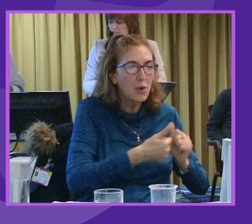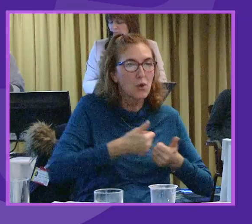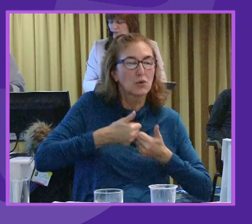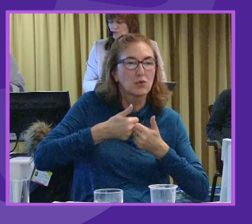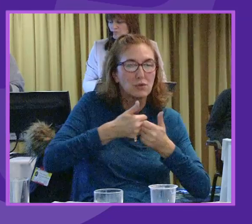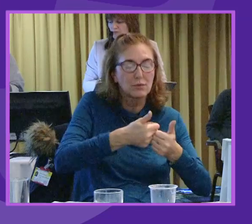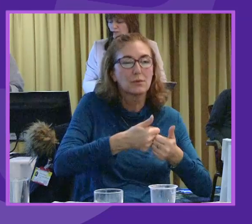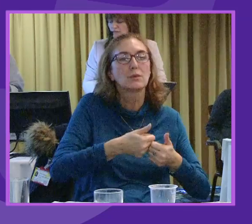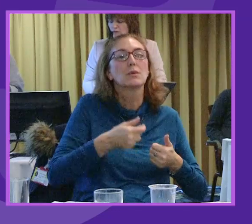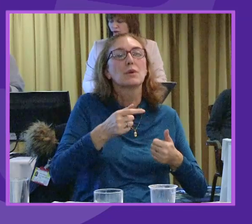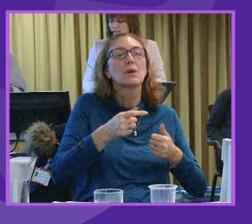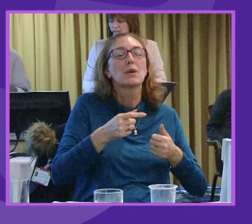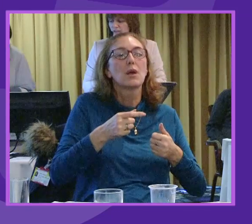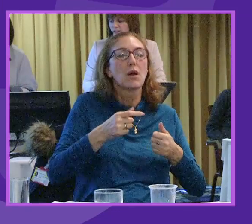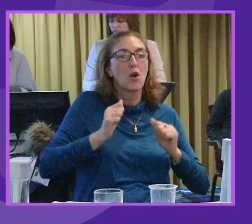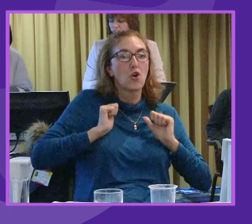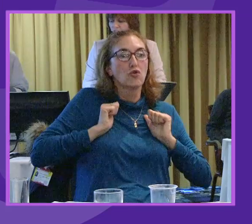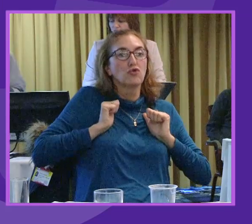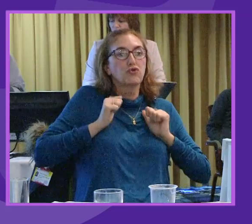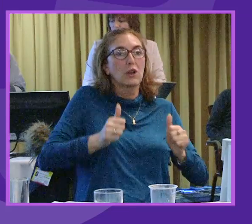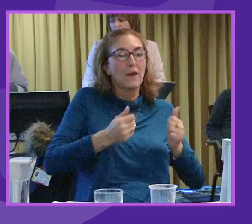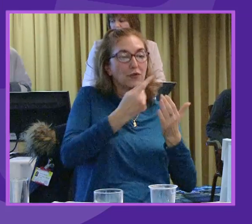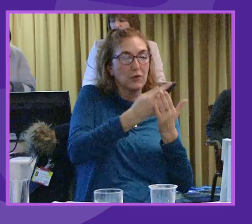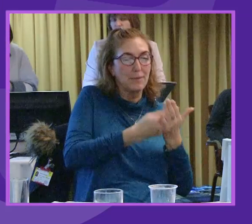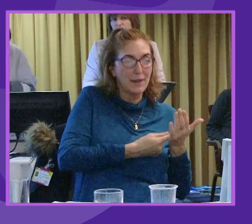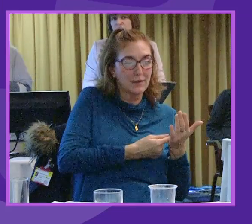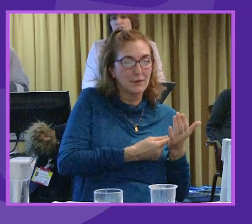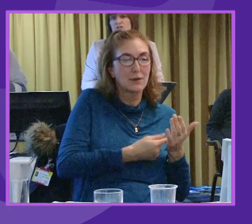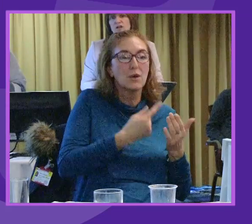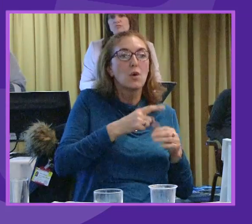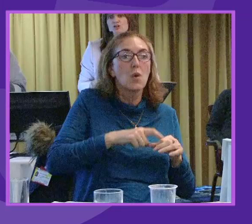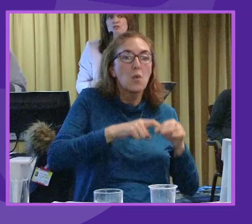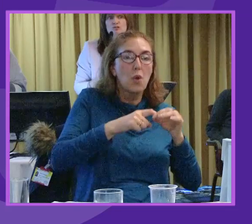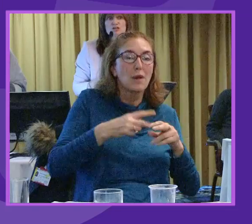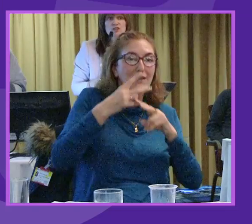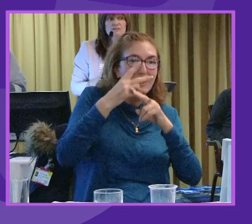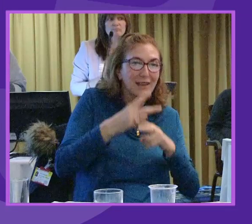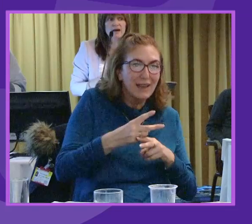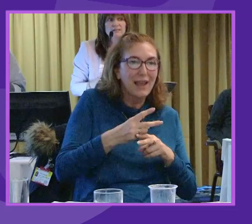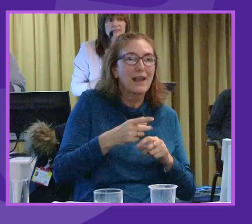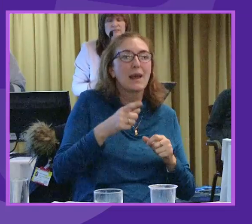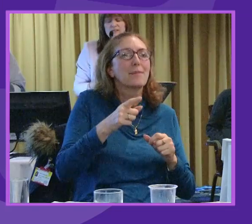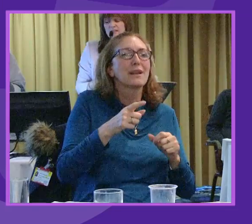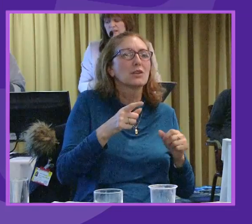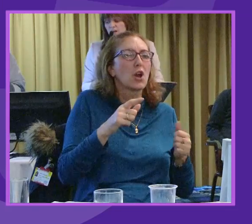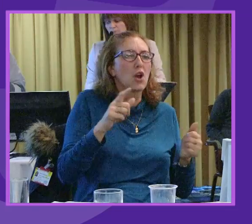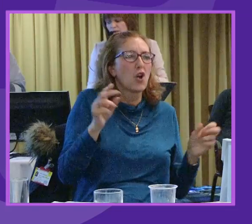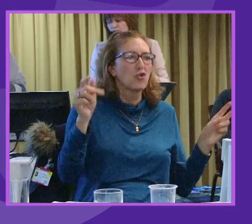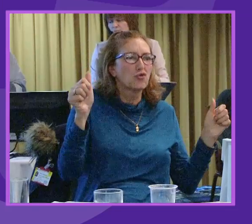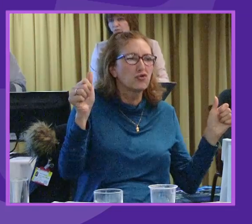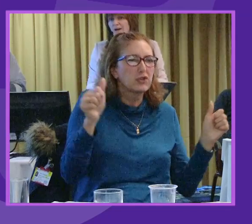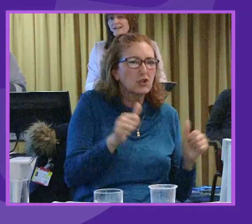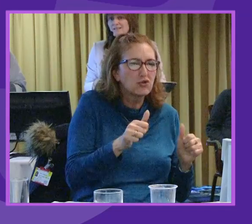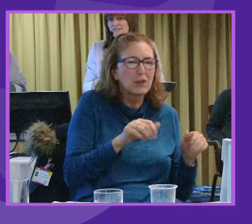culture. The application of recovery principles to improve the quality of care and safety on inpatient units, so